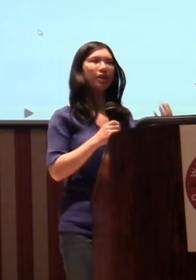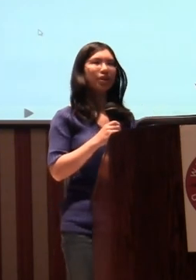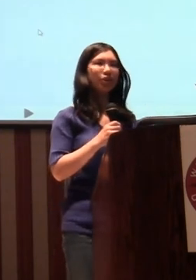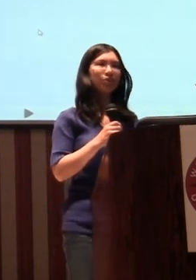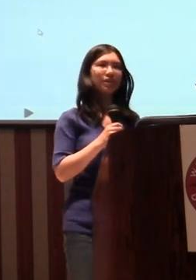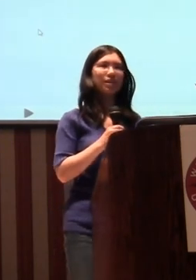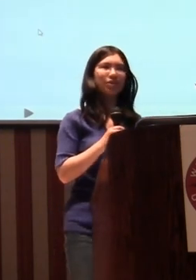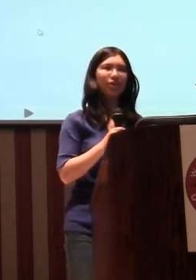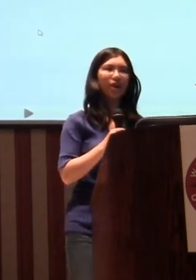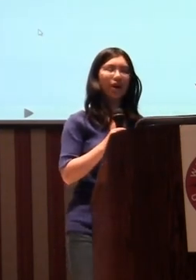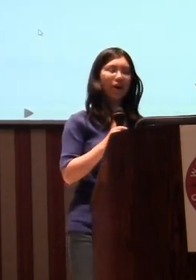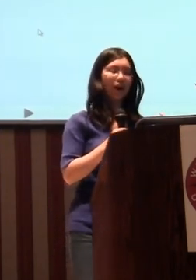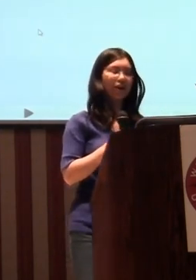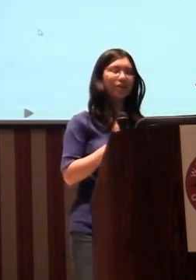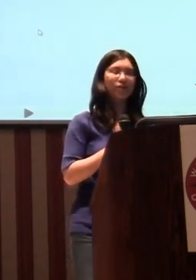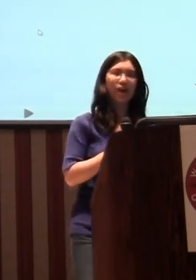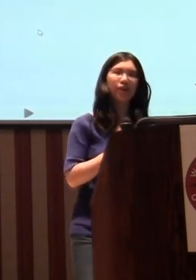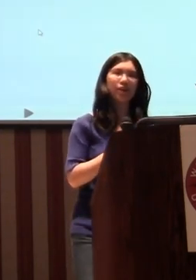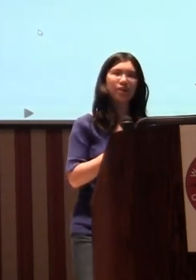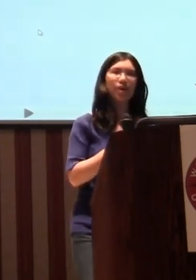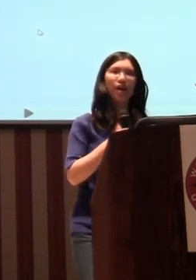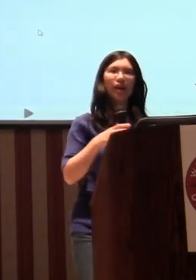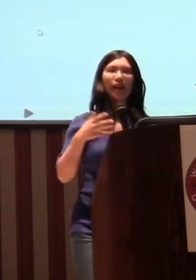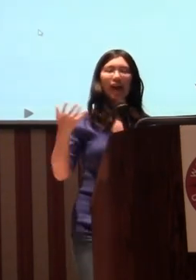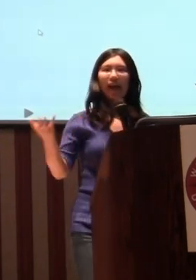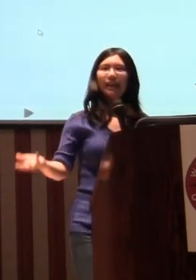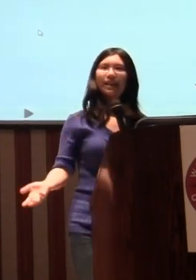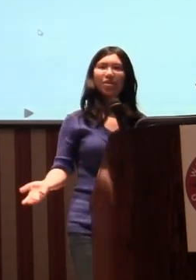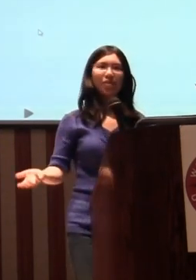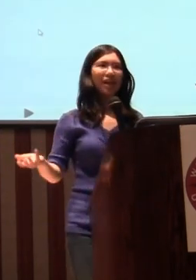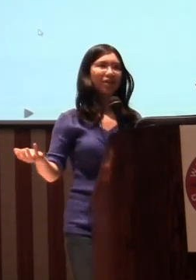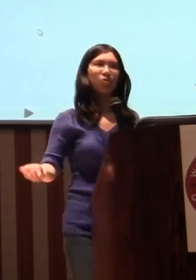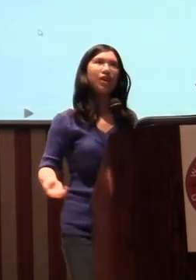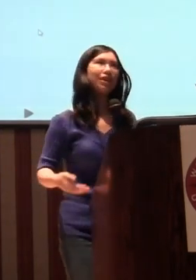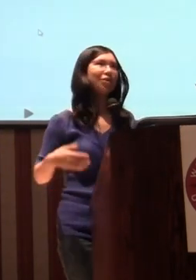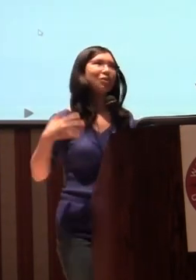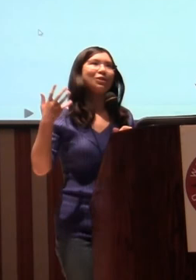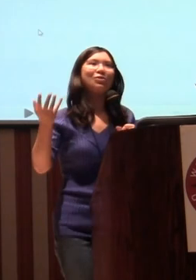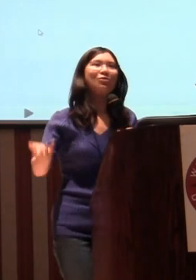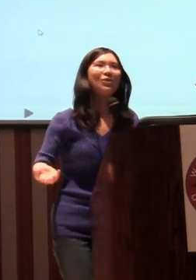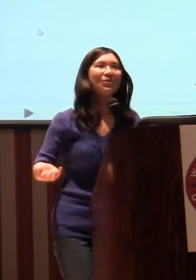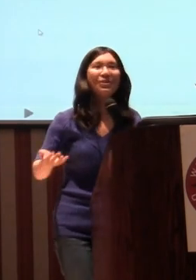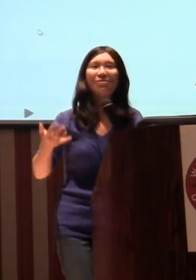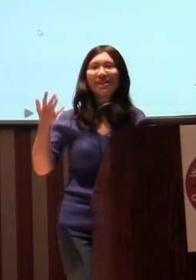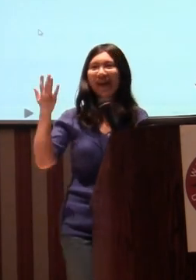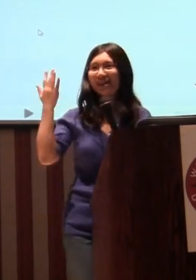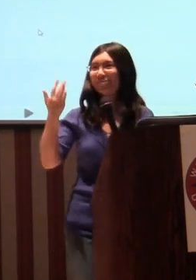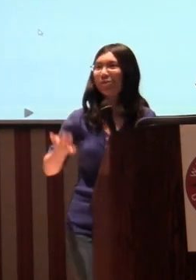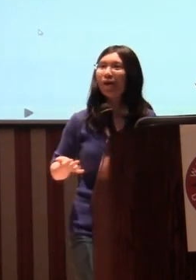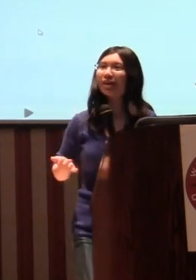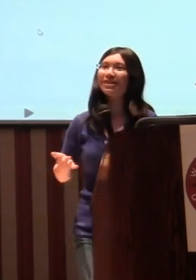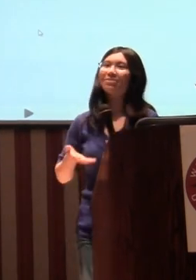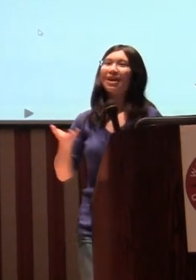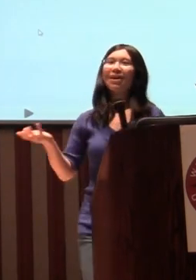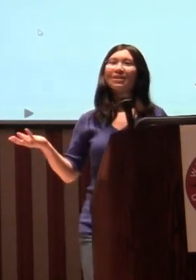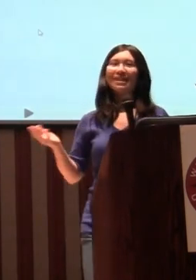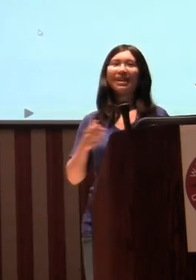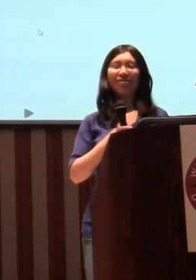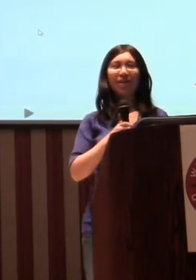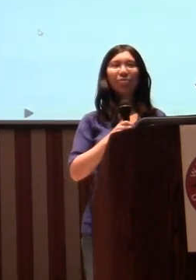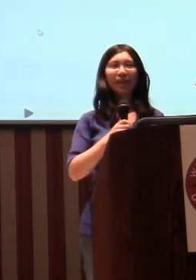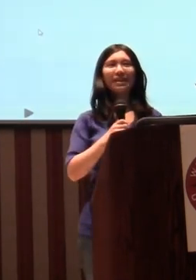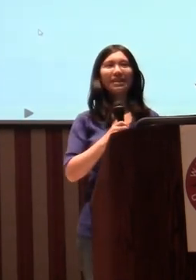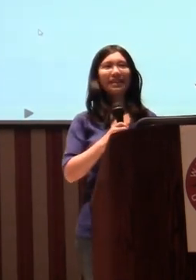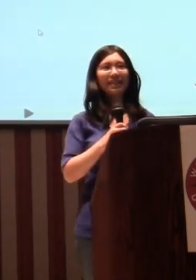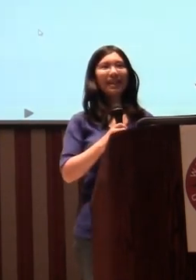By showing that you as a teacher are actually a writer as well, and can be as weak, can be as confused, can be as blocked sometimes as